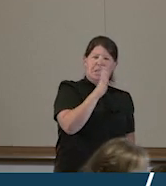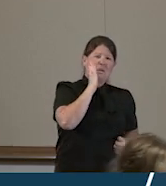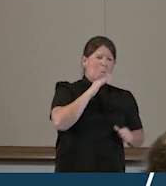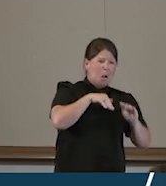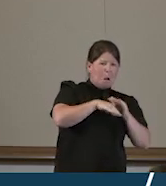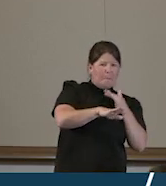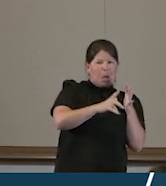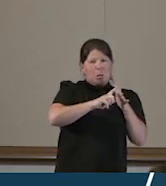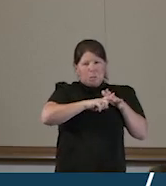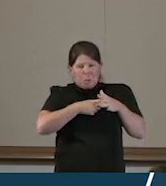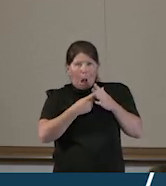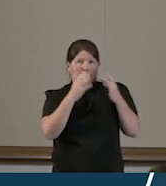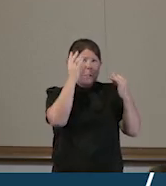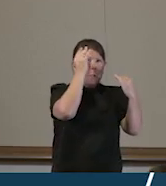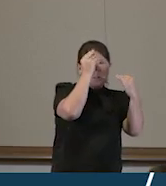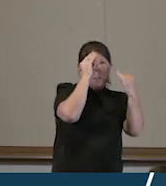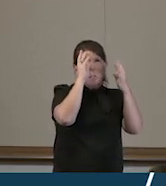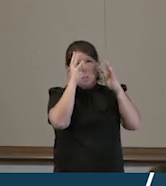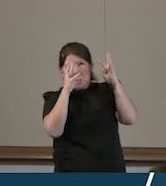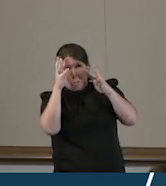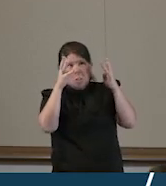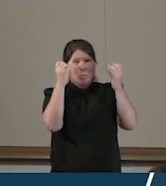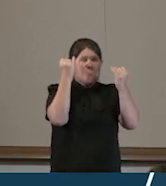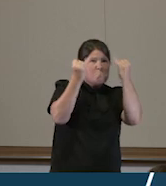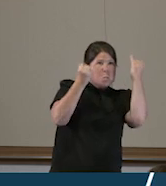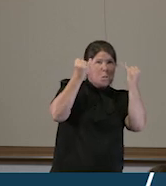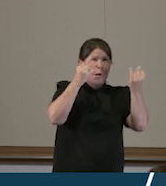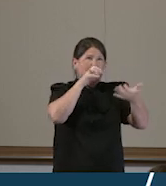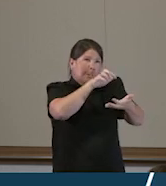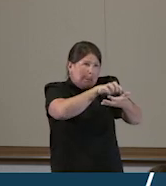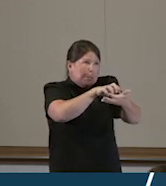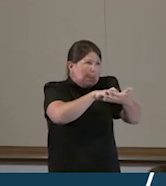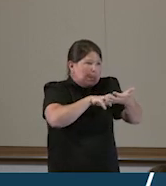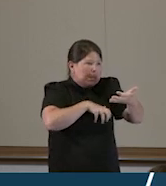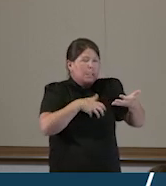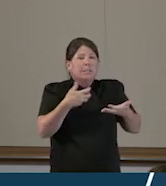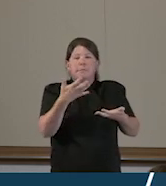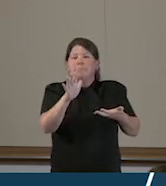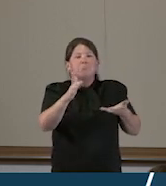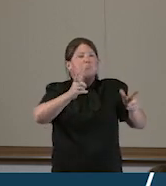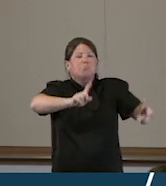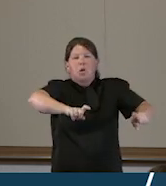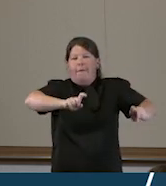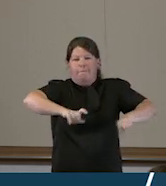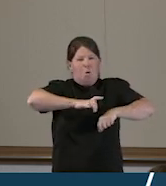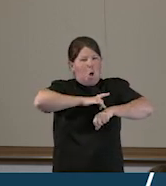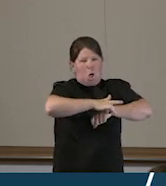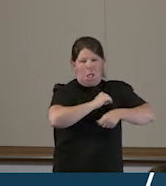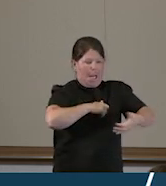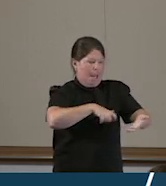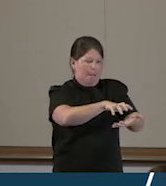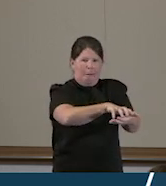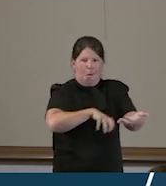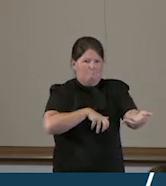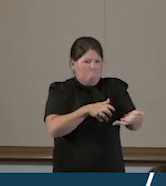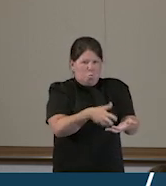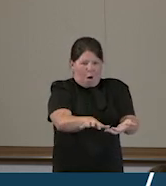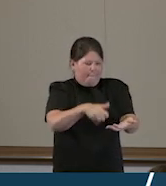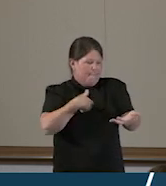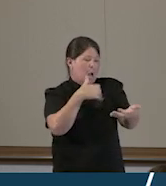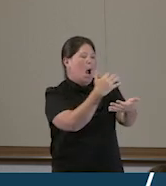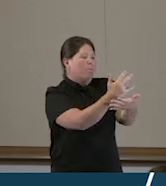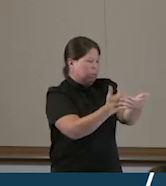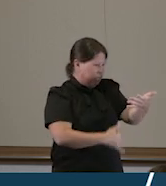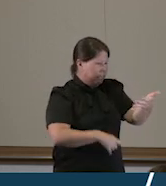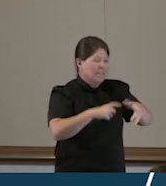that's when they start to draft their SDM agreement. But typically, you can draft it at any time, but it needs to be